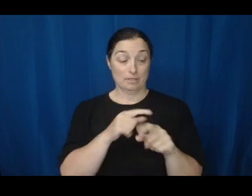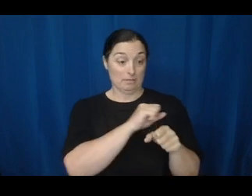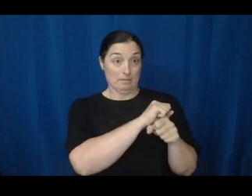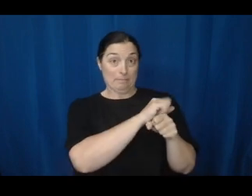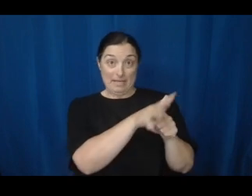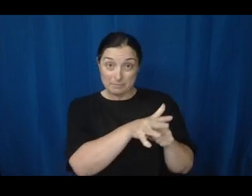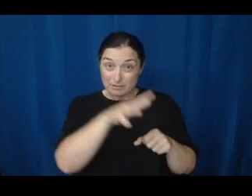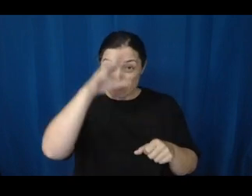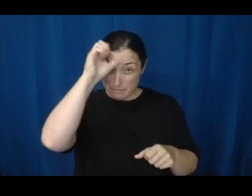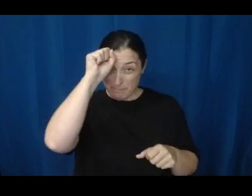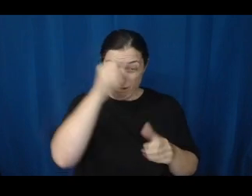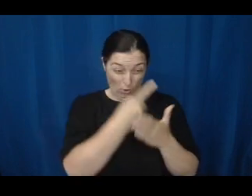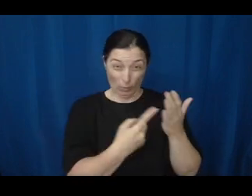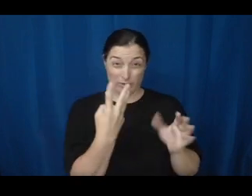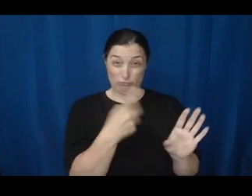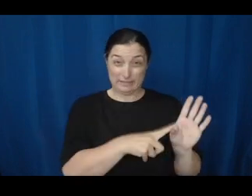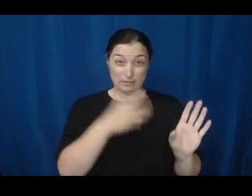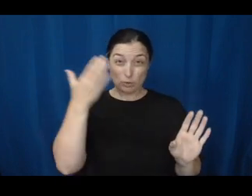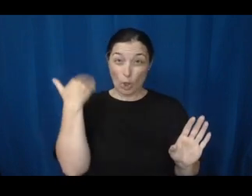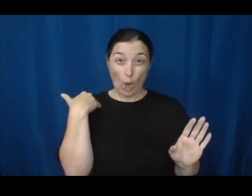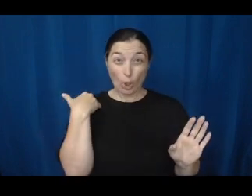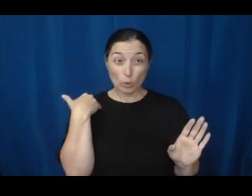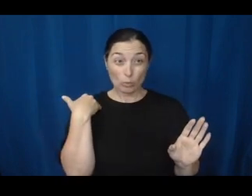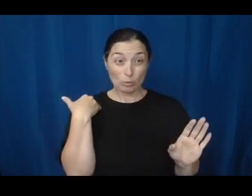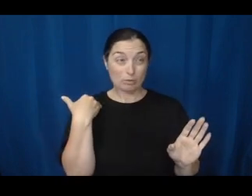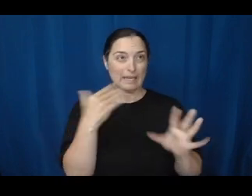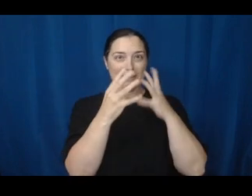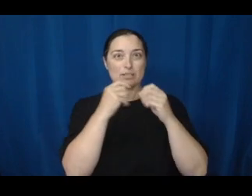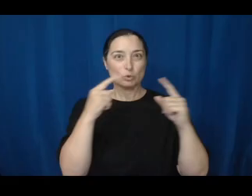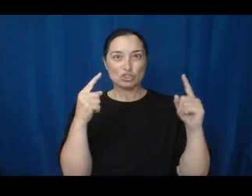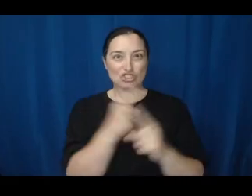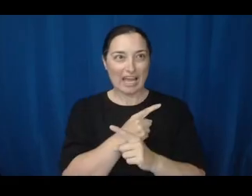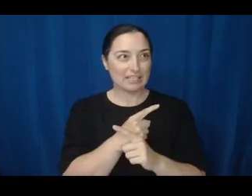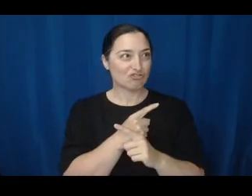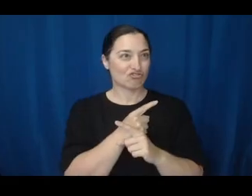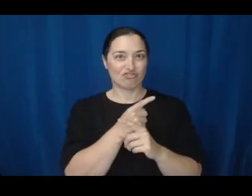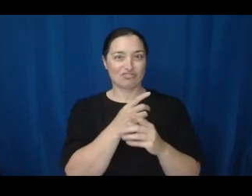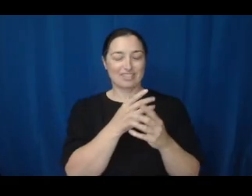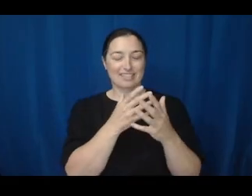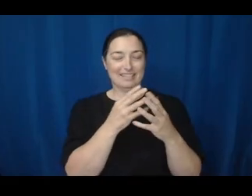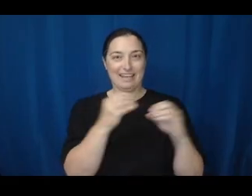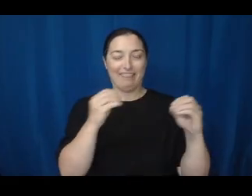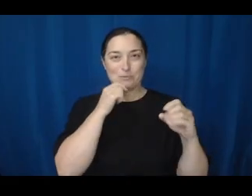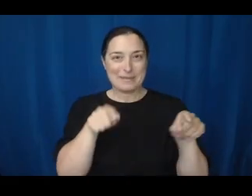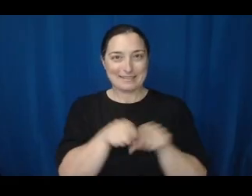the pandemic just 3 years ago? Everything will change. Nothing is going to be the same when we one day come out of this. And now look around, and everything's